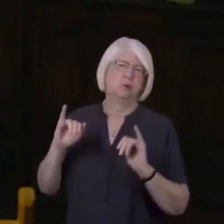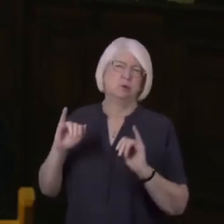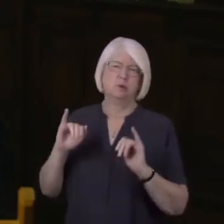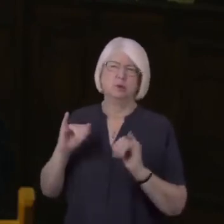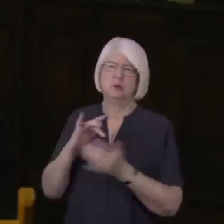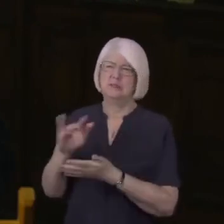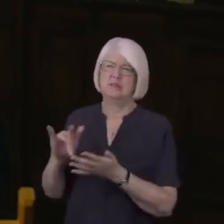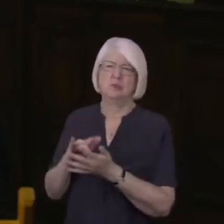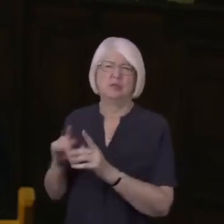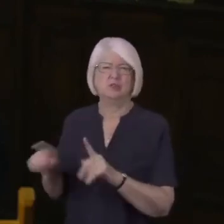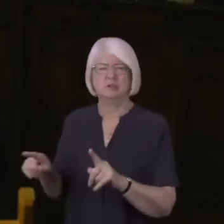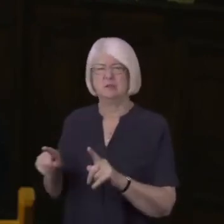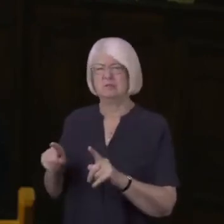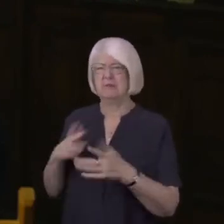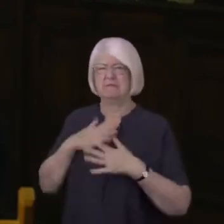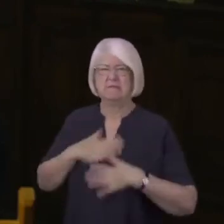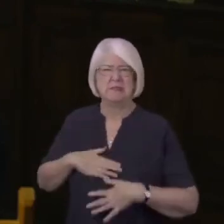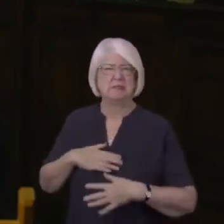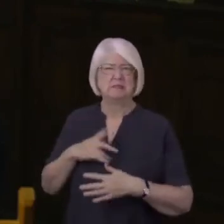spiritually, economically,